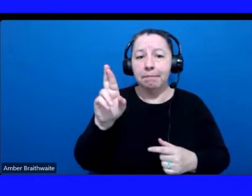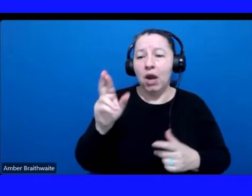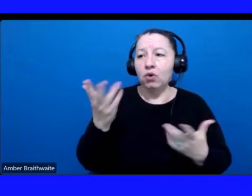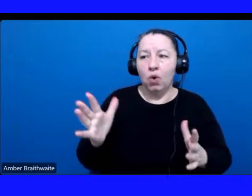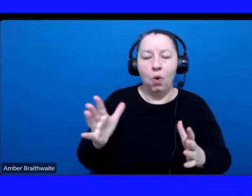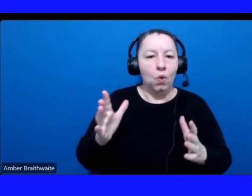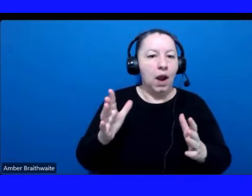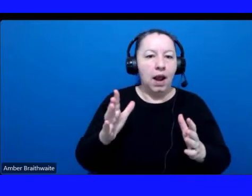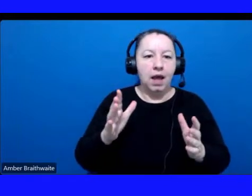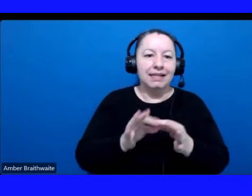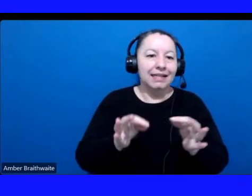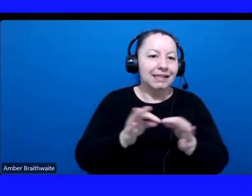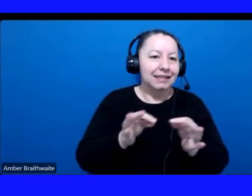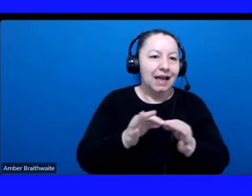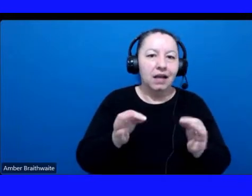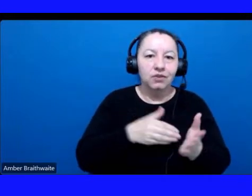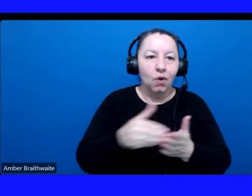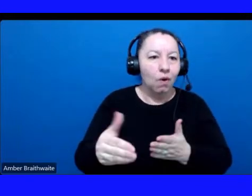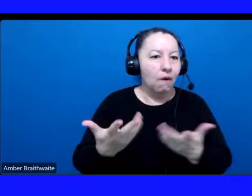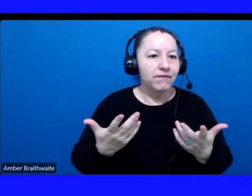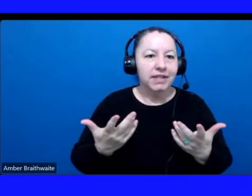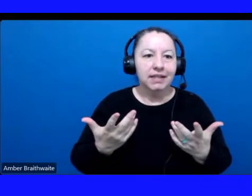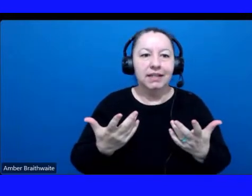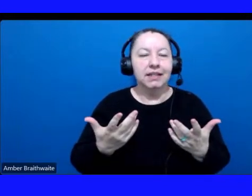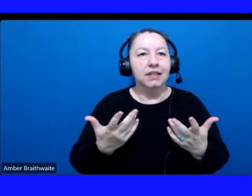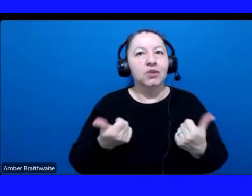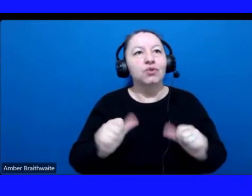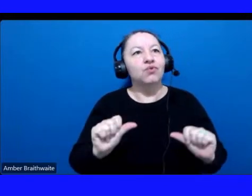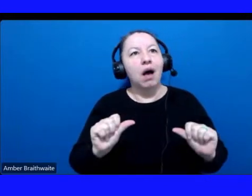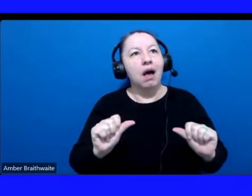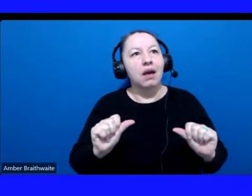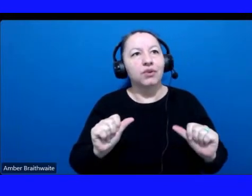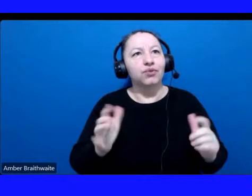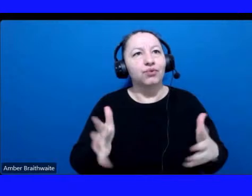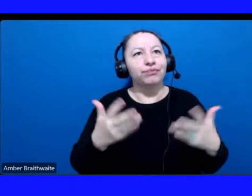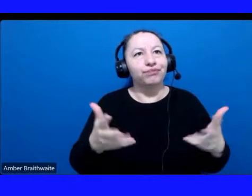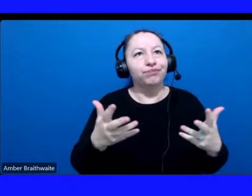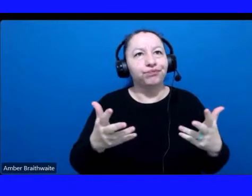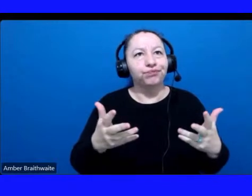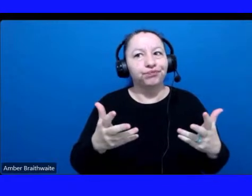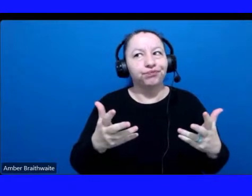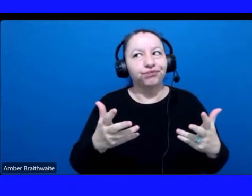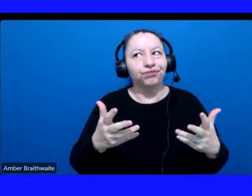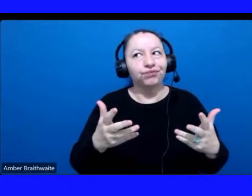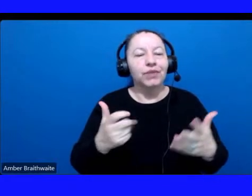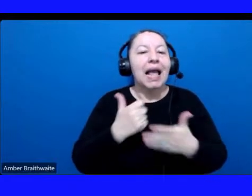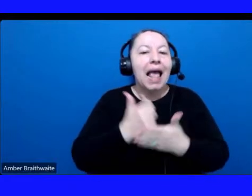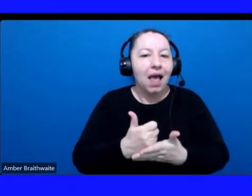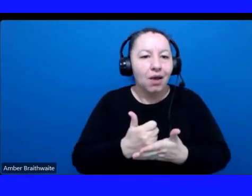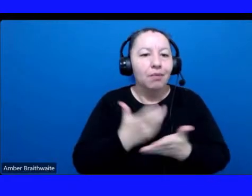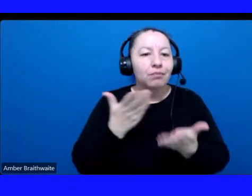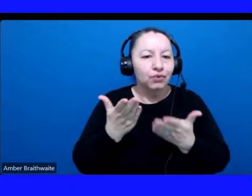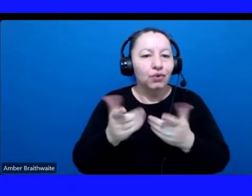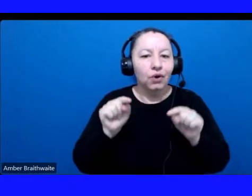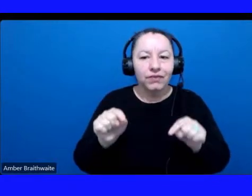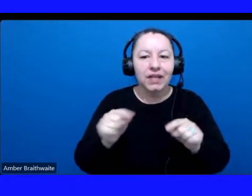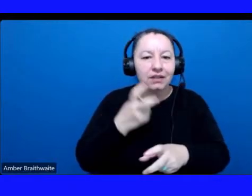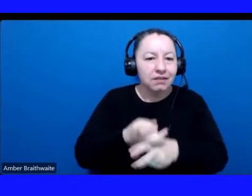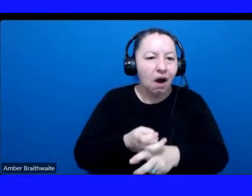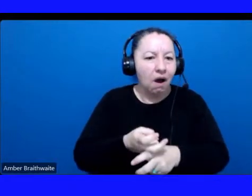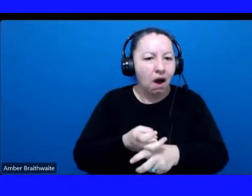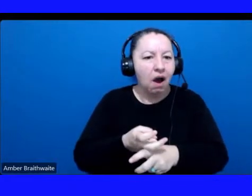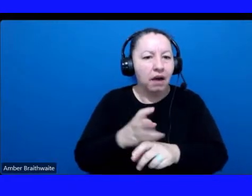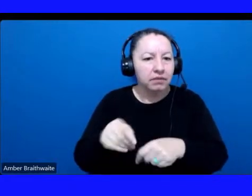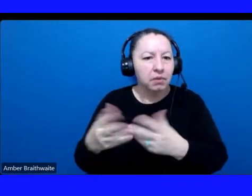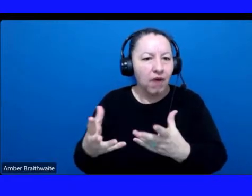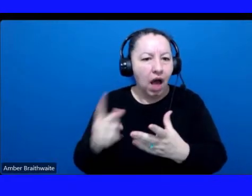prescription medicines. Um, the range of services in terms of the intensity of